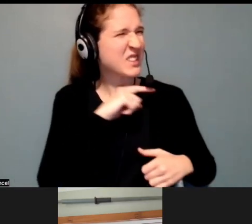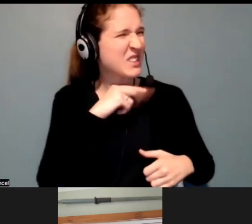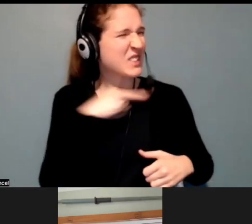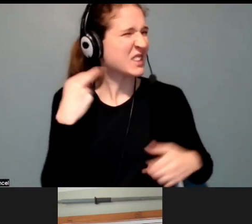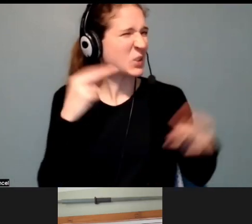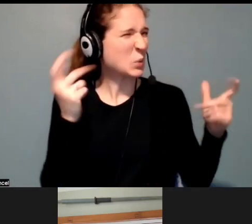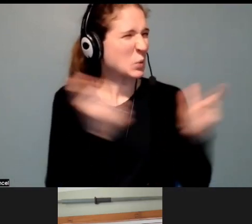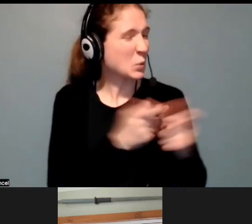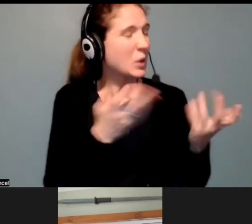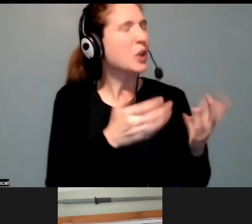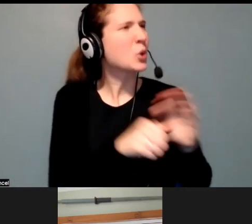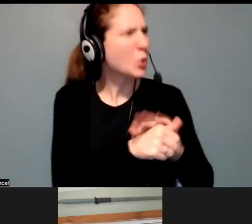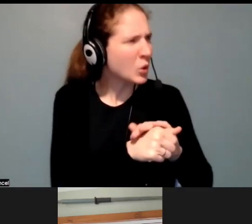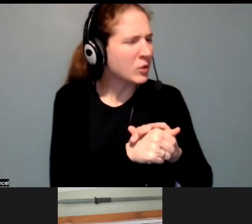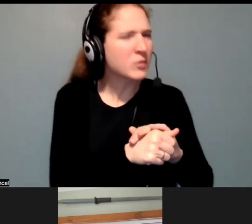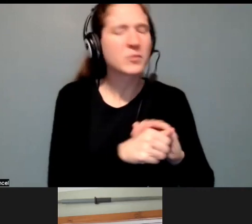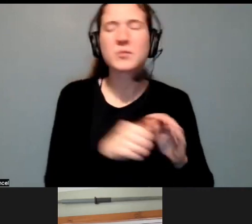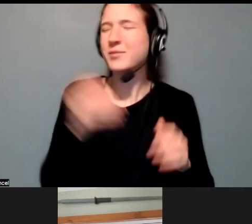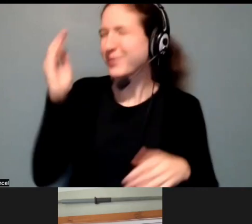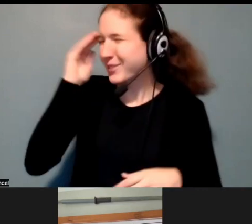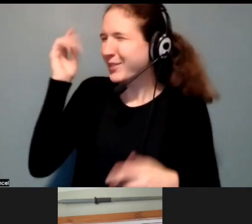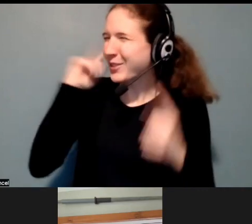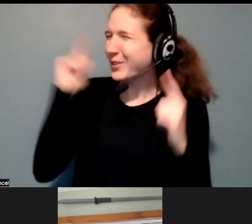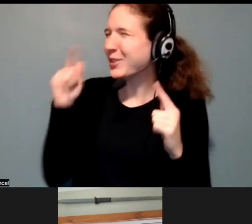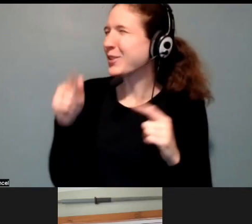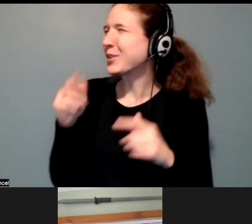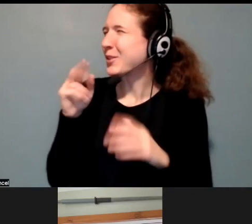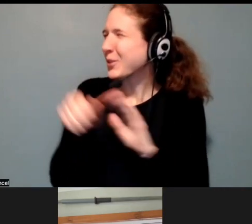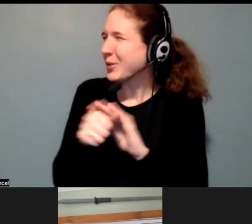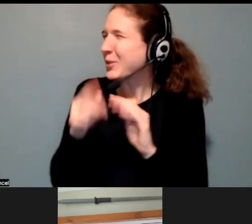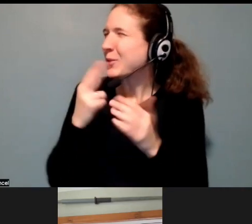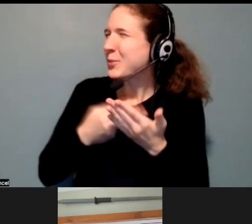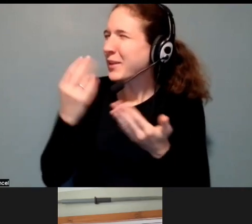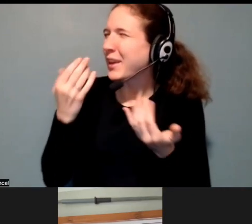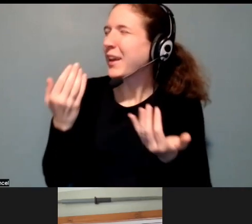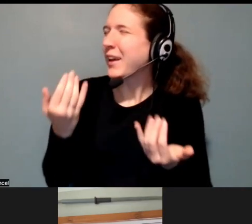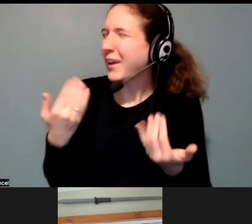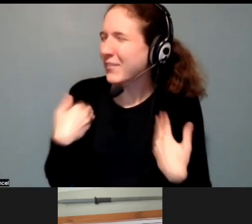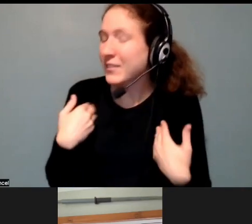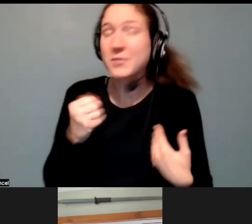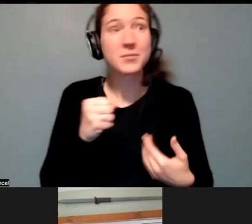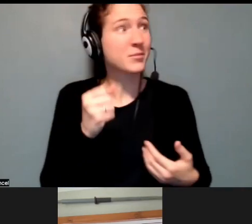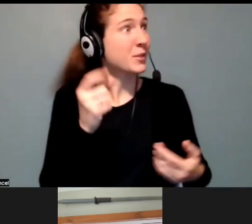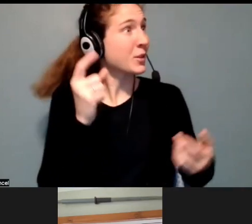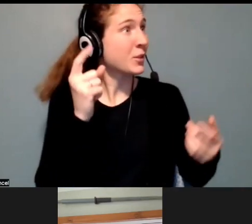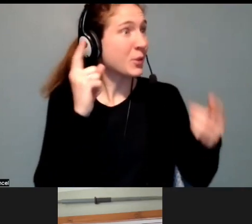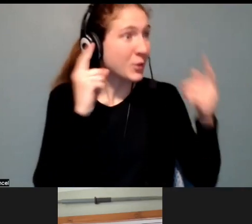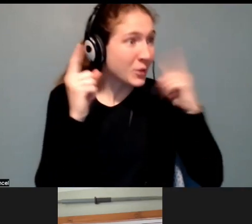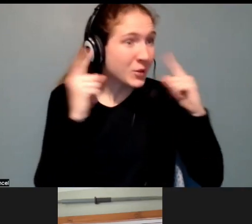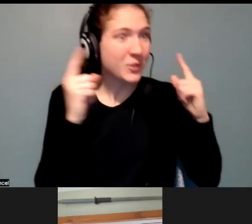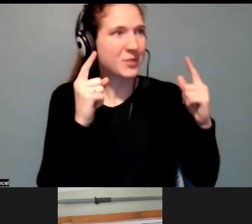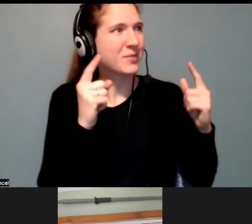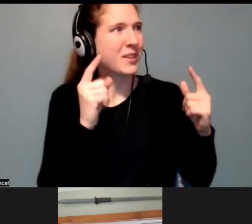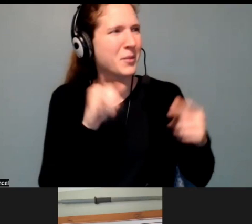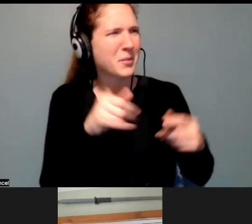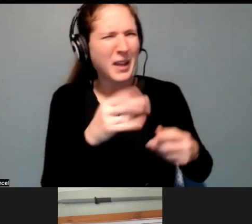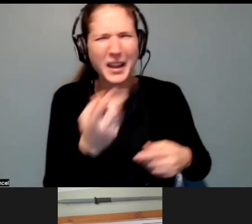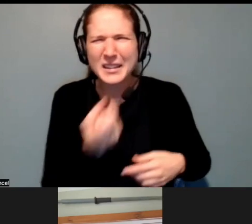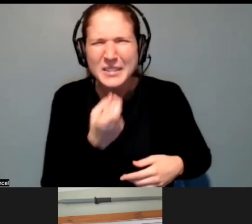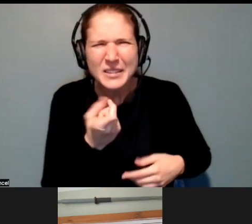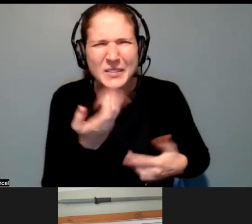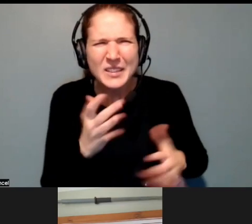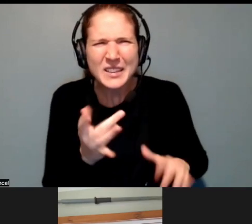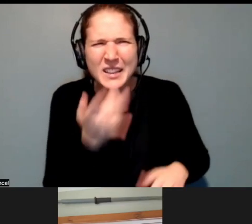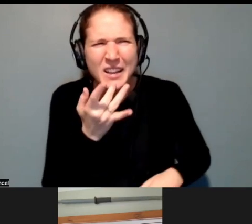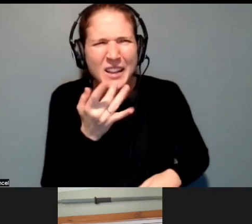Everyone have talks that about turtles. anymore. Everyone knows I like turtles, and they always say, "You ever tried turtle soup?" I haven't. No, I would never say that to you. Yeah. I Terrible. know